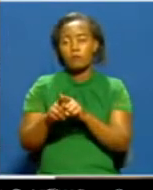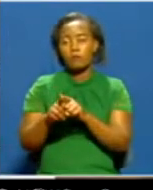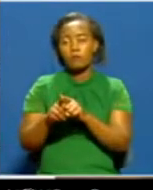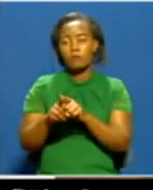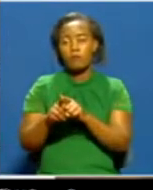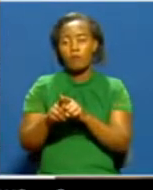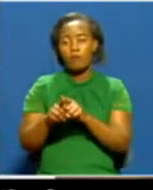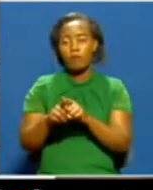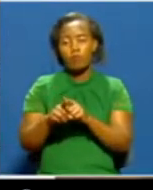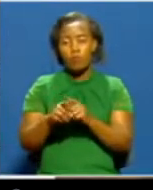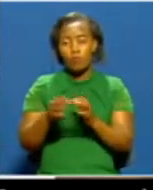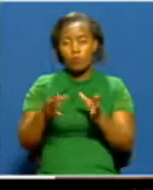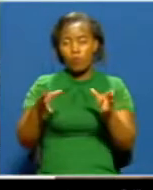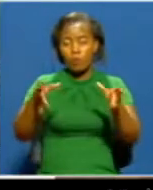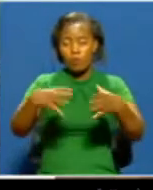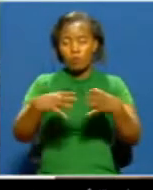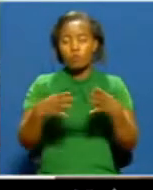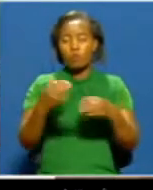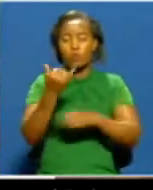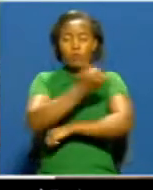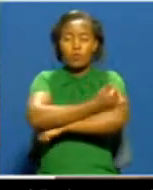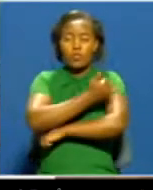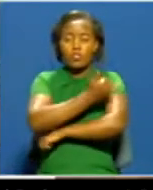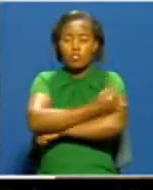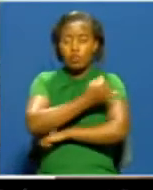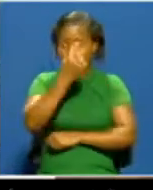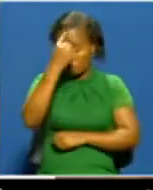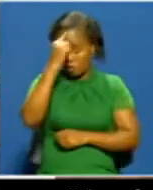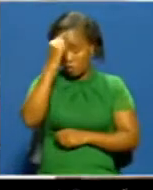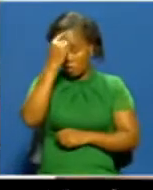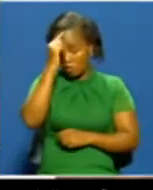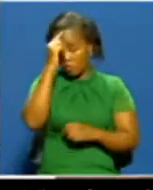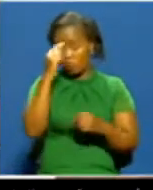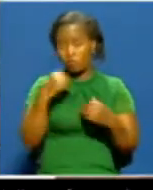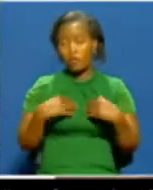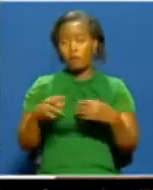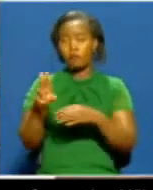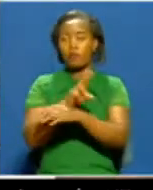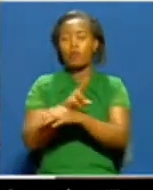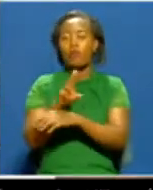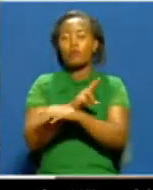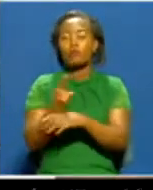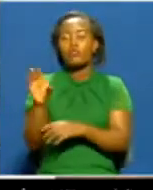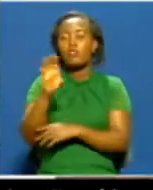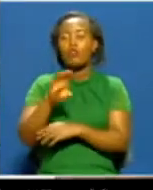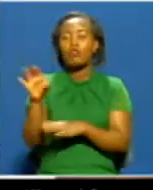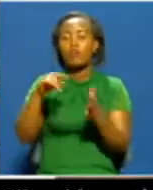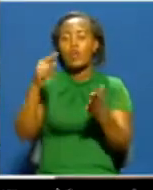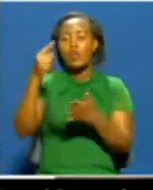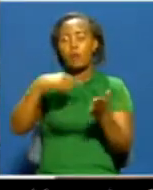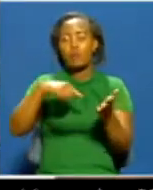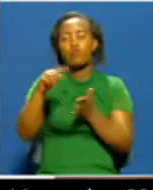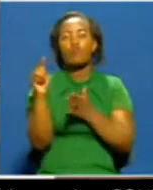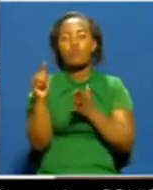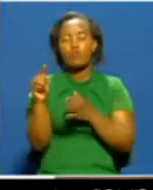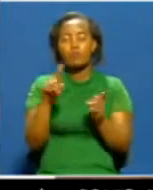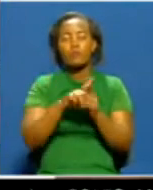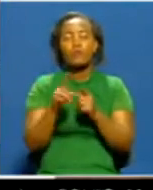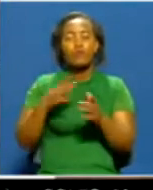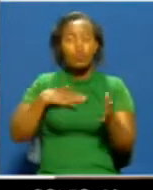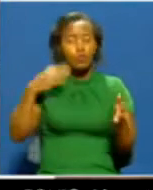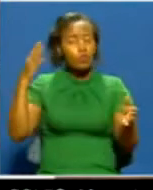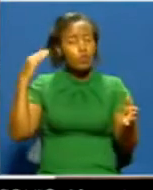the Serum Institute in India should have applied for European approval within Europe. And I believe that it